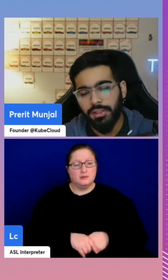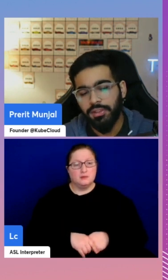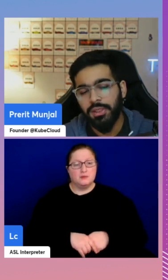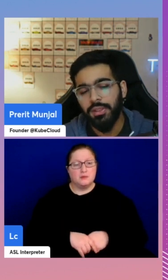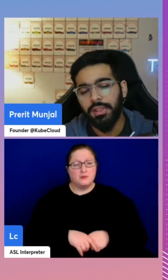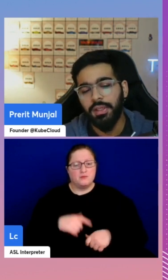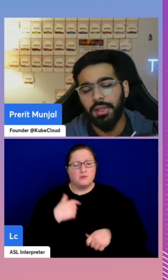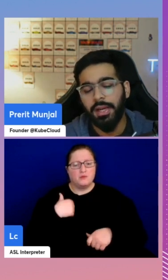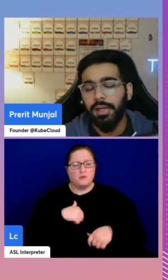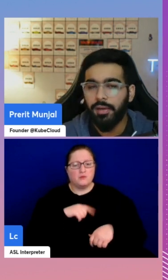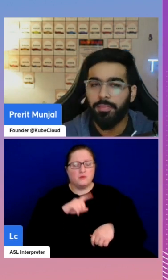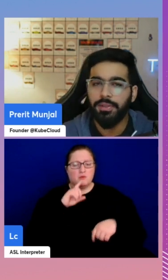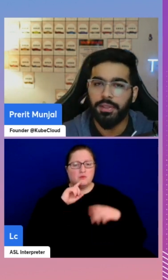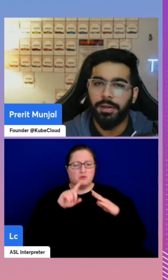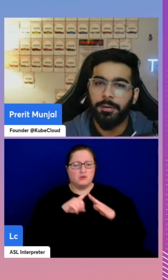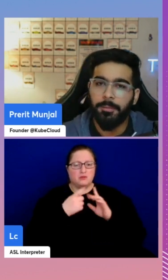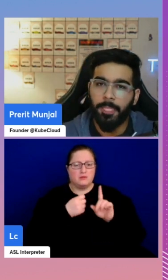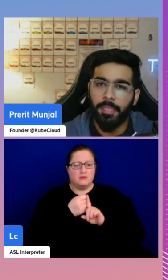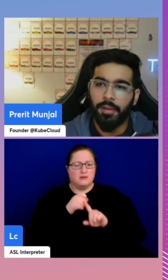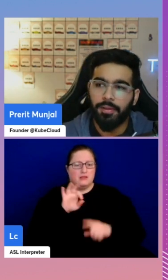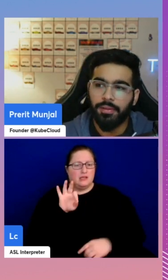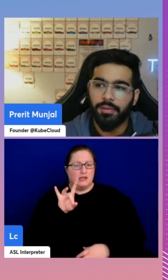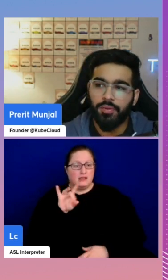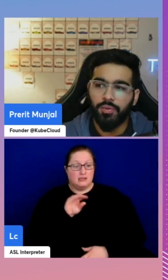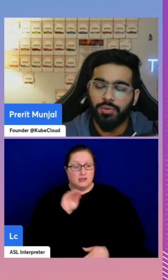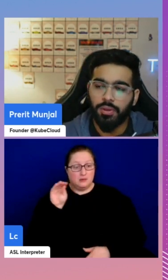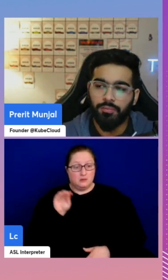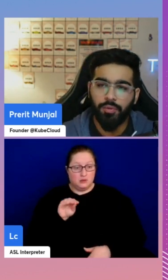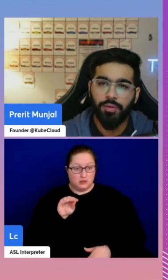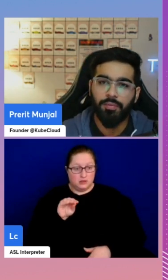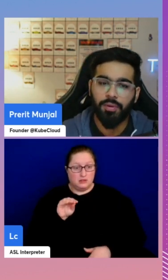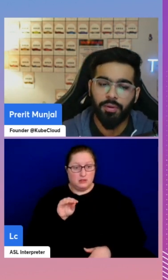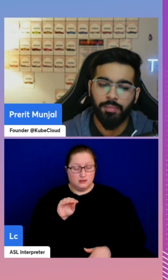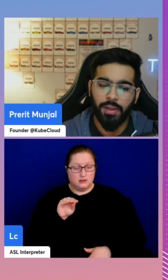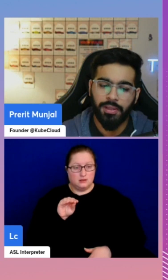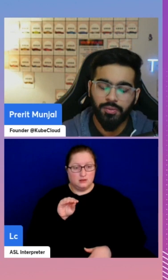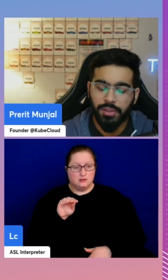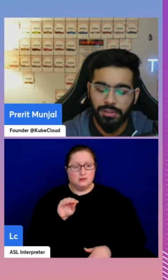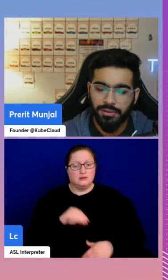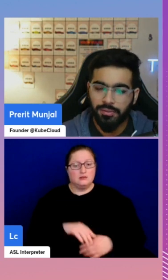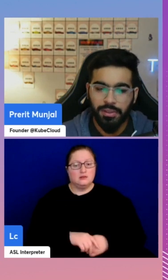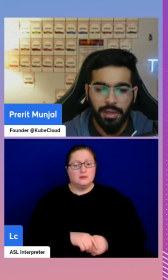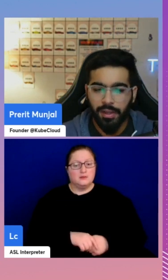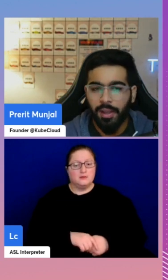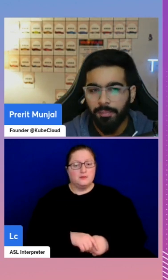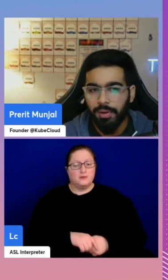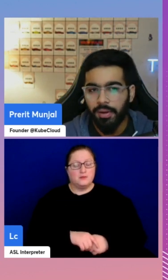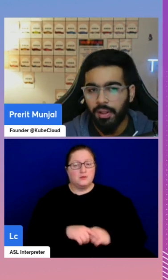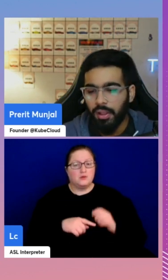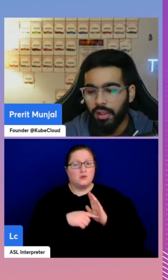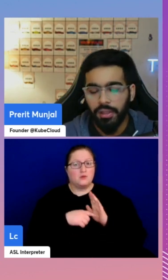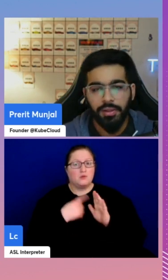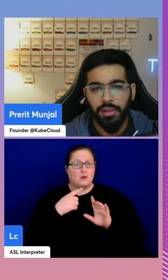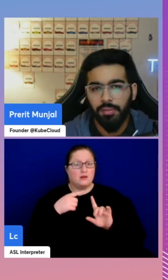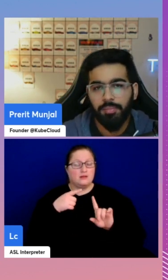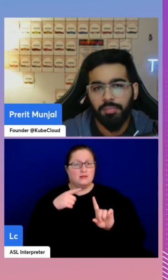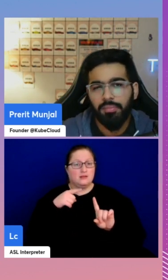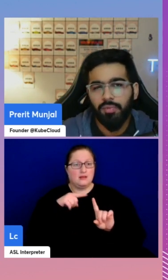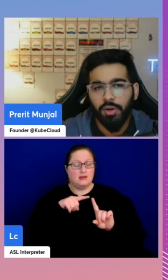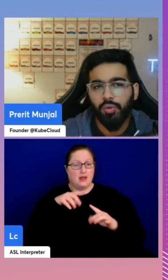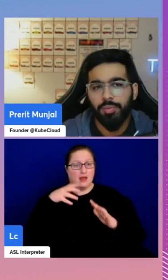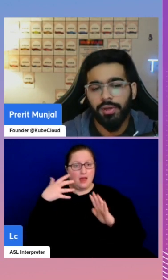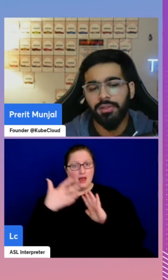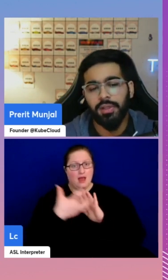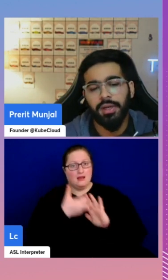we were reaching the 98%, though we as soon as the attack happened,